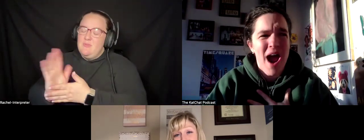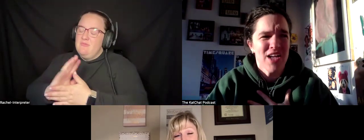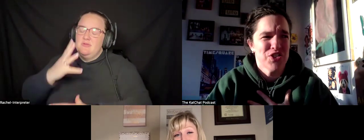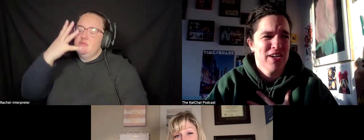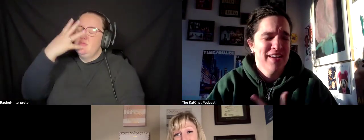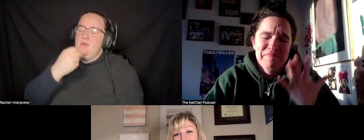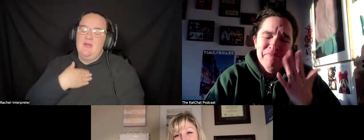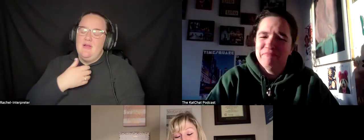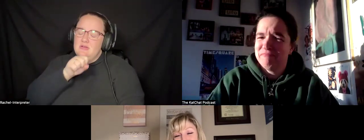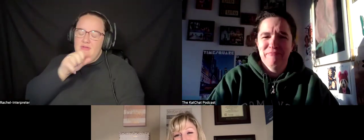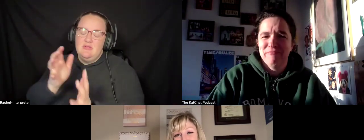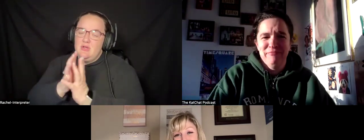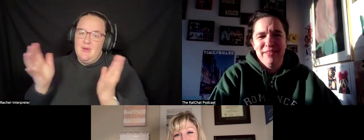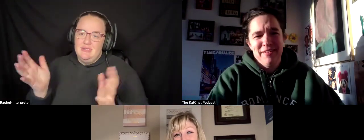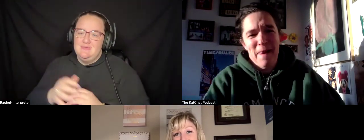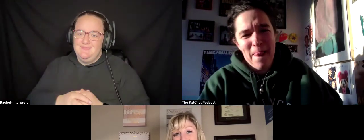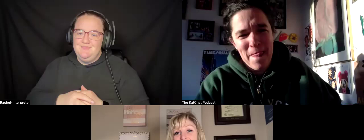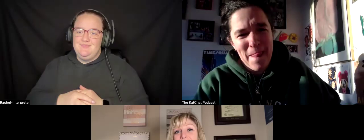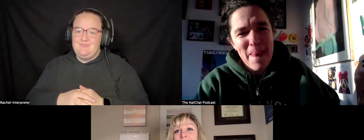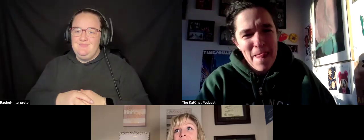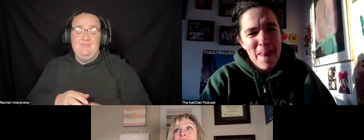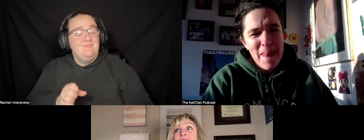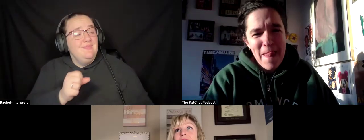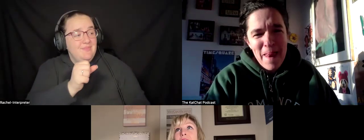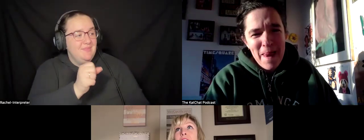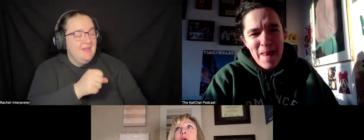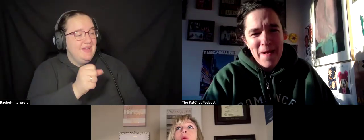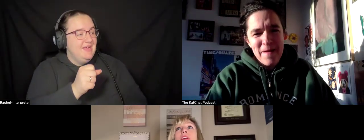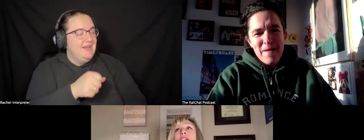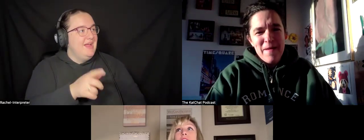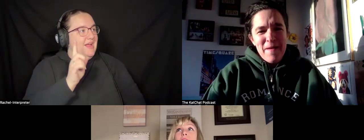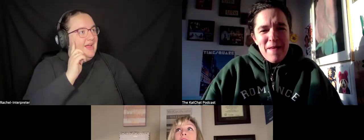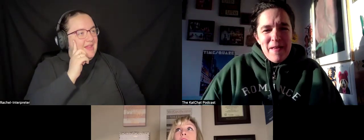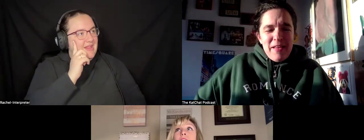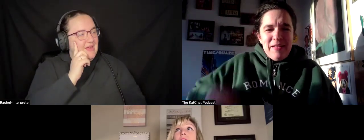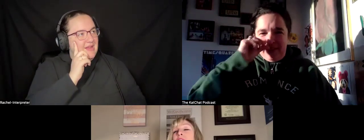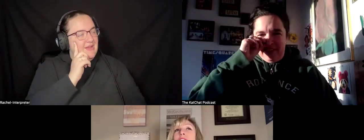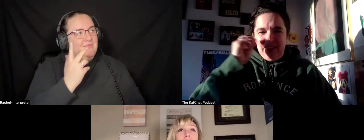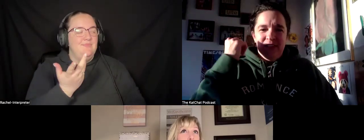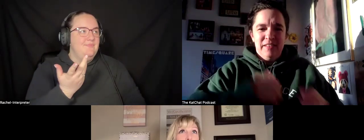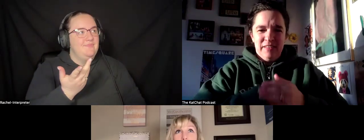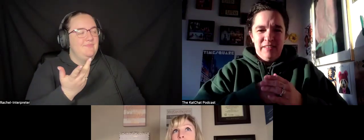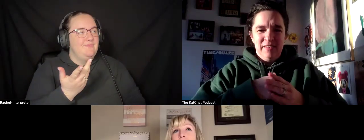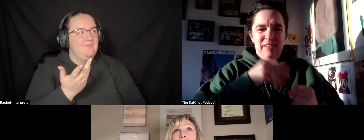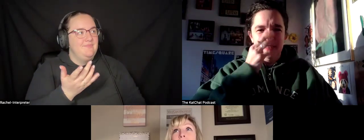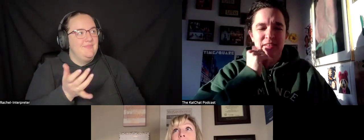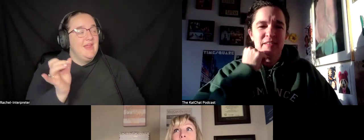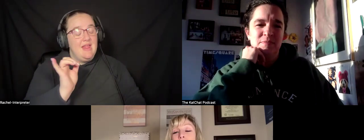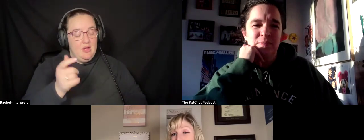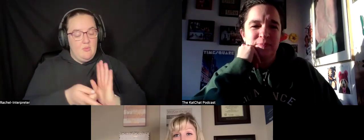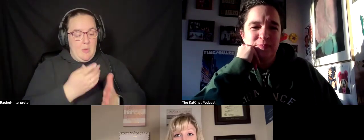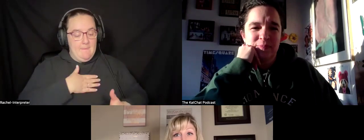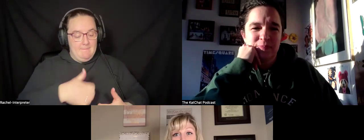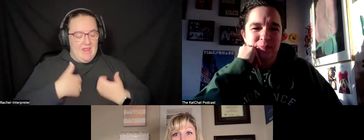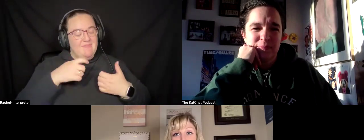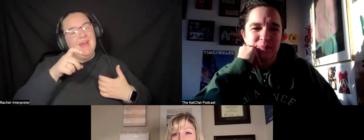so much. Mhm. Yeah, and I think it's such it just like it was also like at a point in my life where I